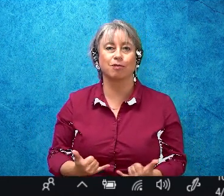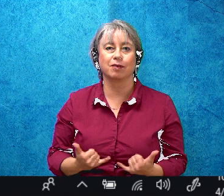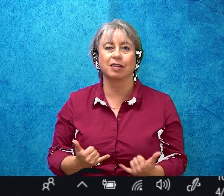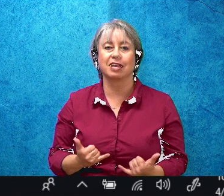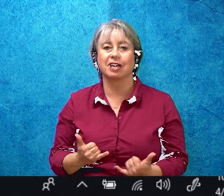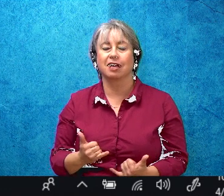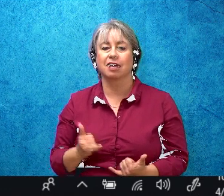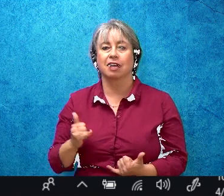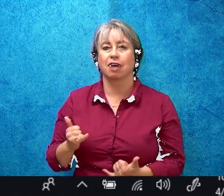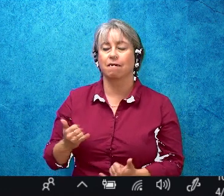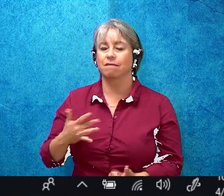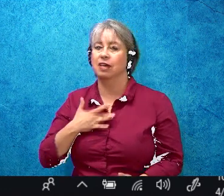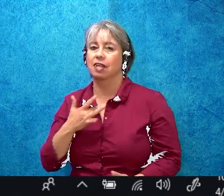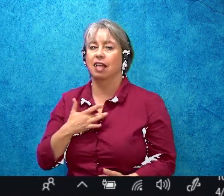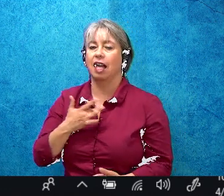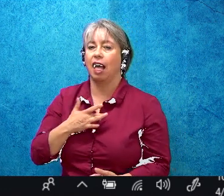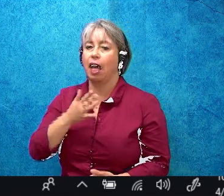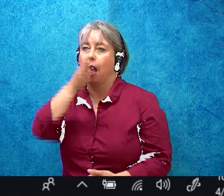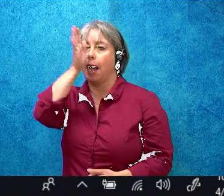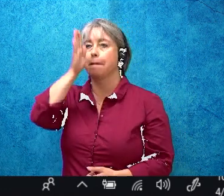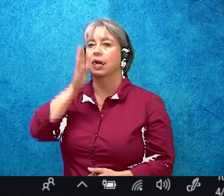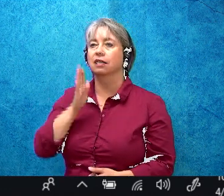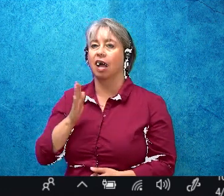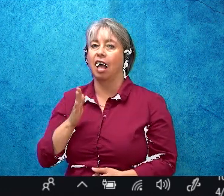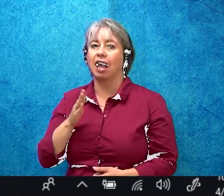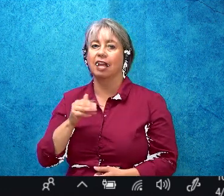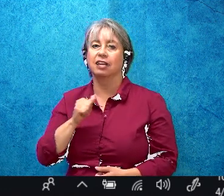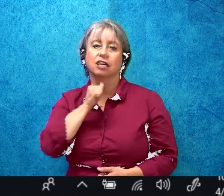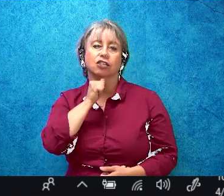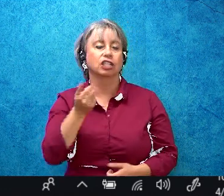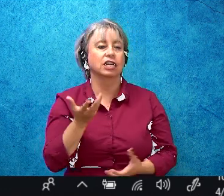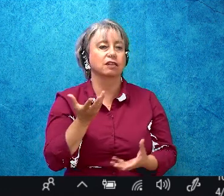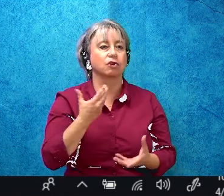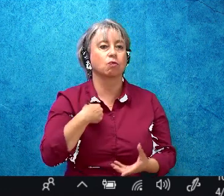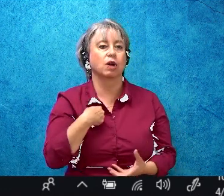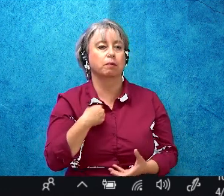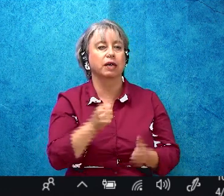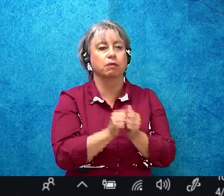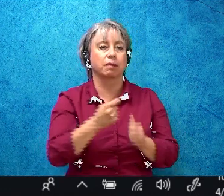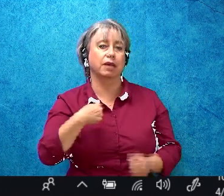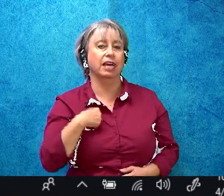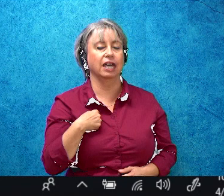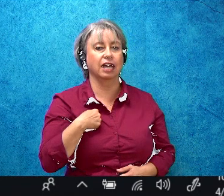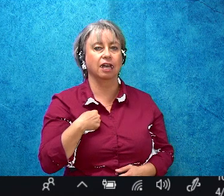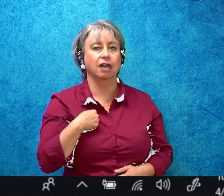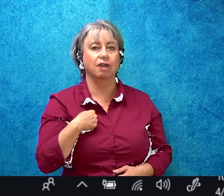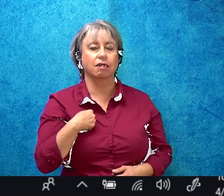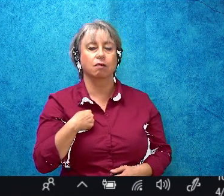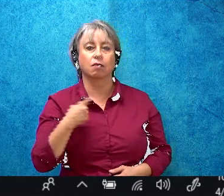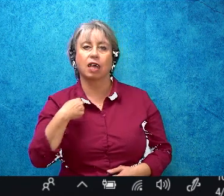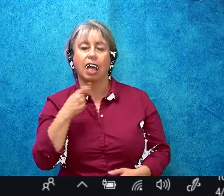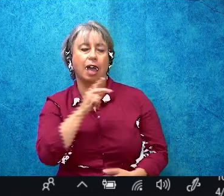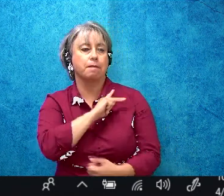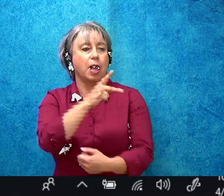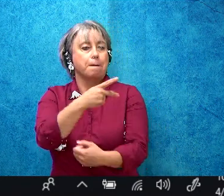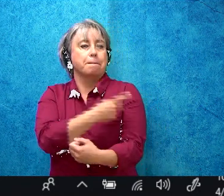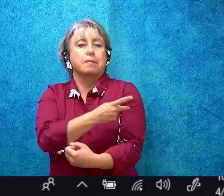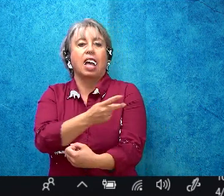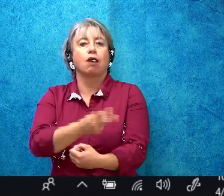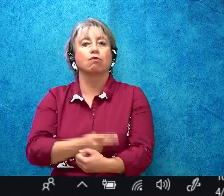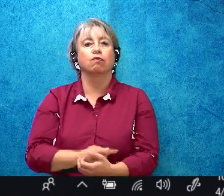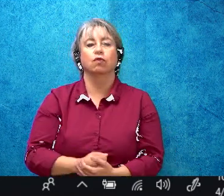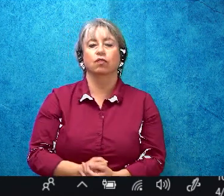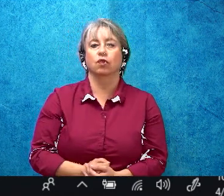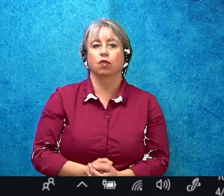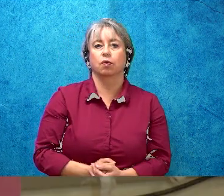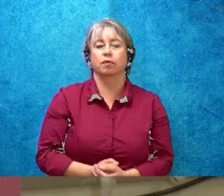Cupid is like, I'm a god. She's not going to want to be with me. Who wants to be with me? I'm all powerful, and that's going to make her